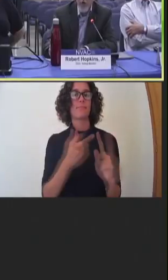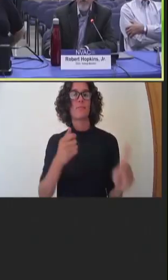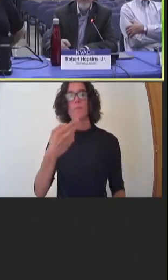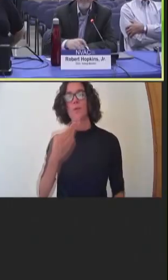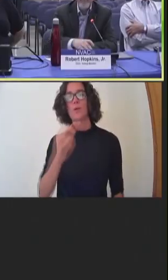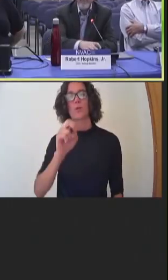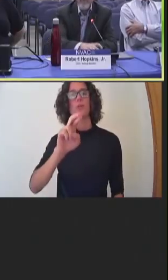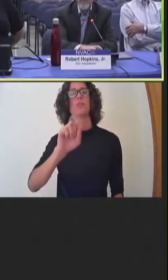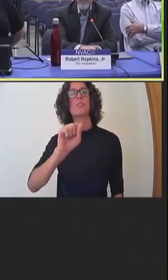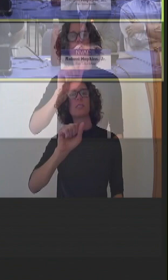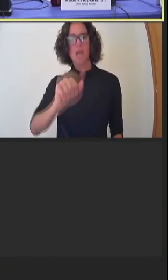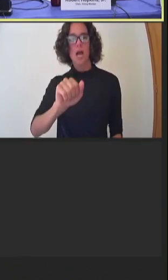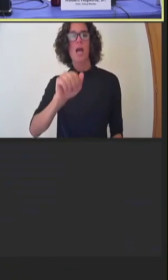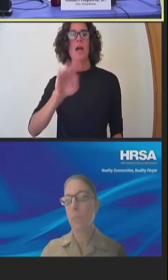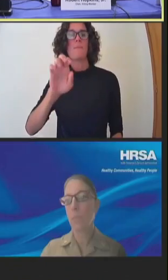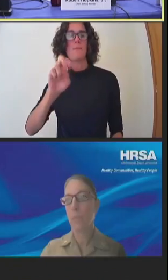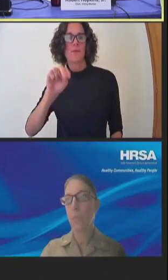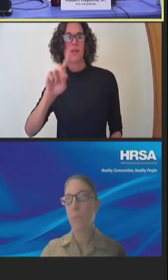Holbrook.